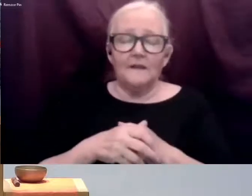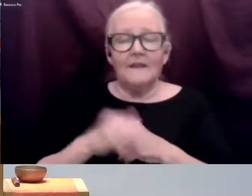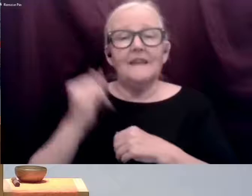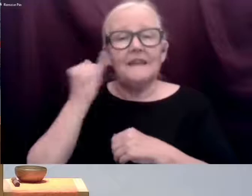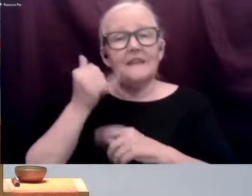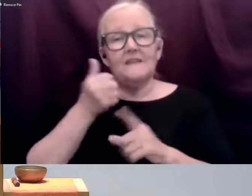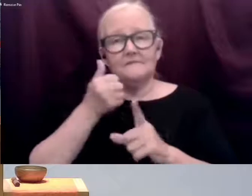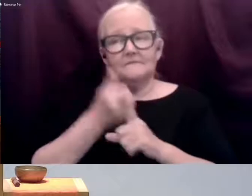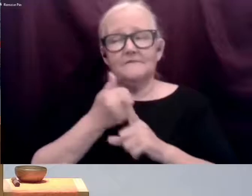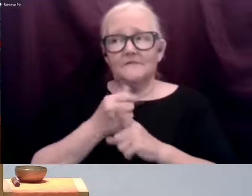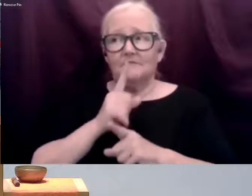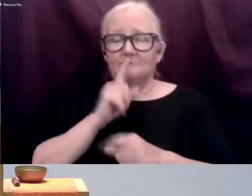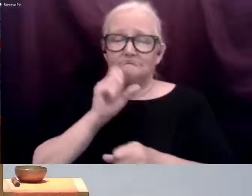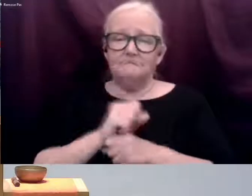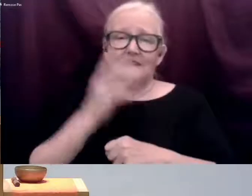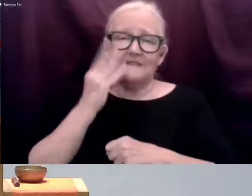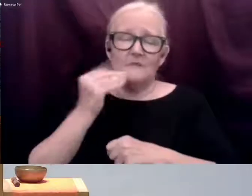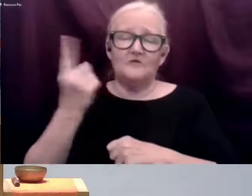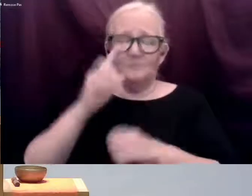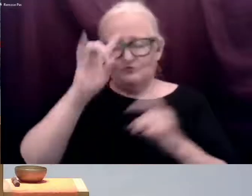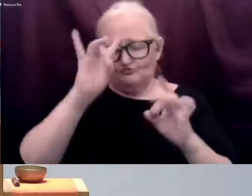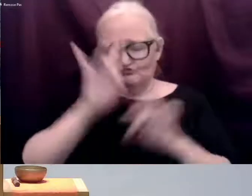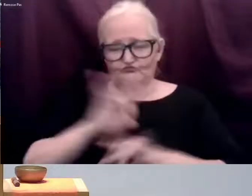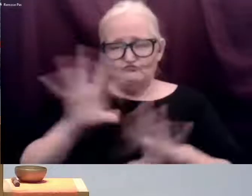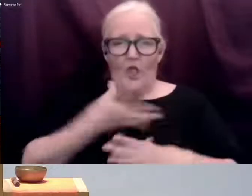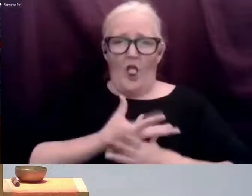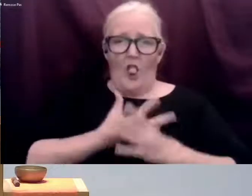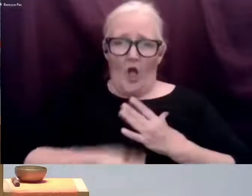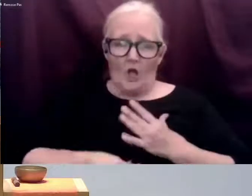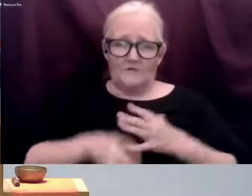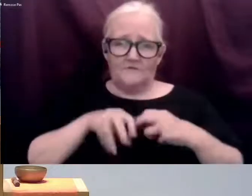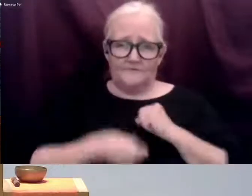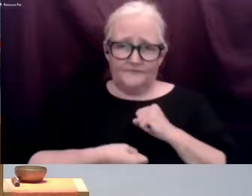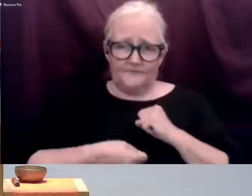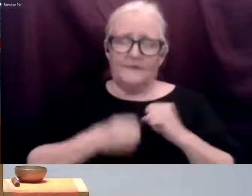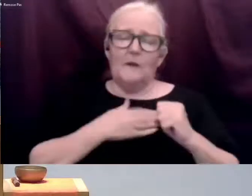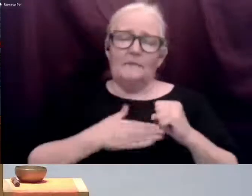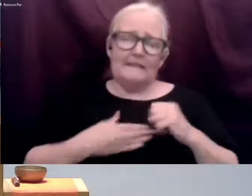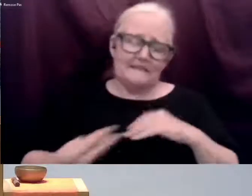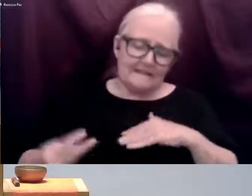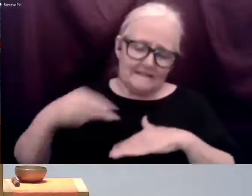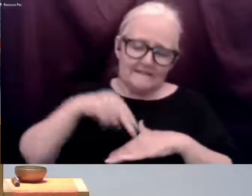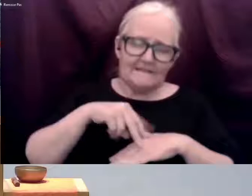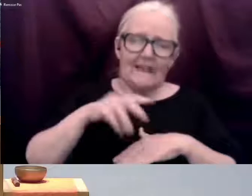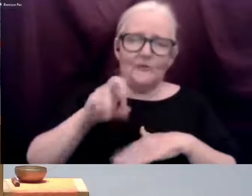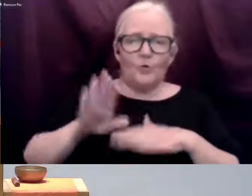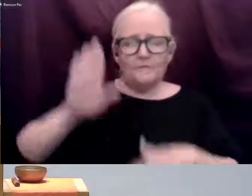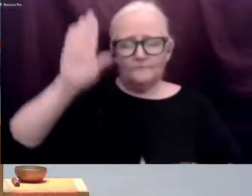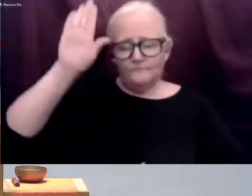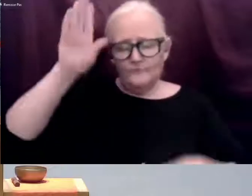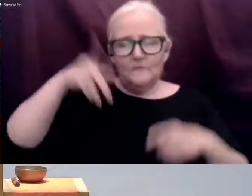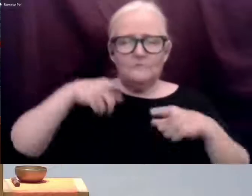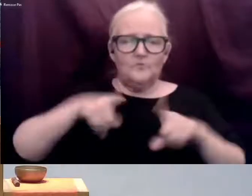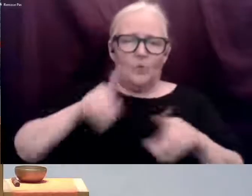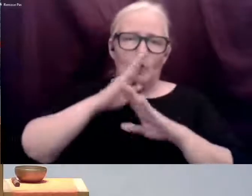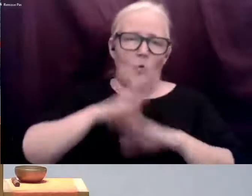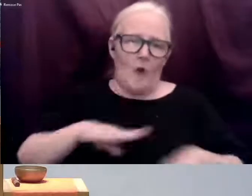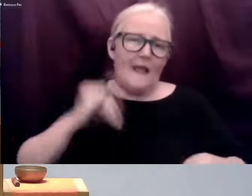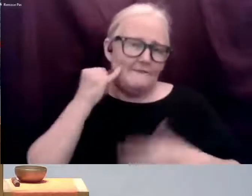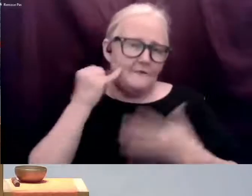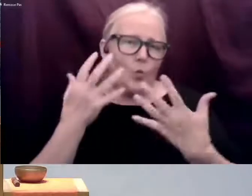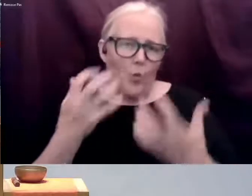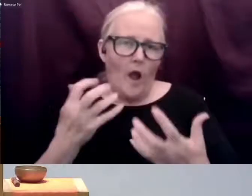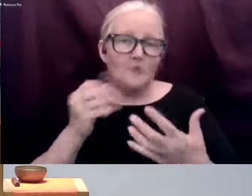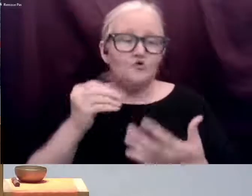year, I invite you to stand or raise your hand during the silence if you wish, so that the congregation can bear witness to